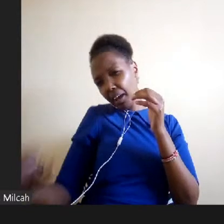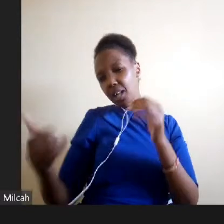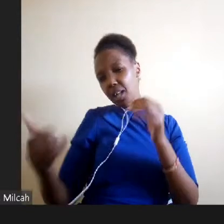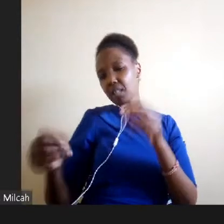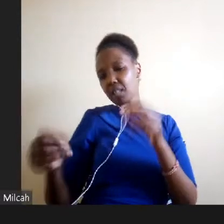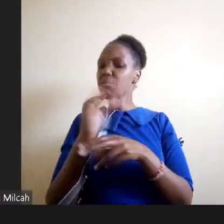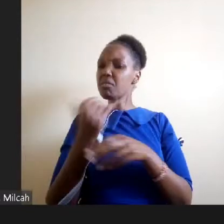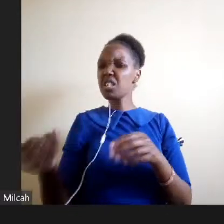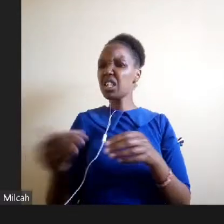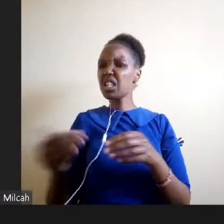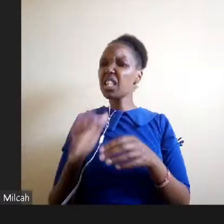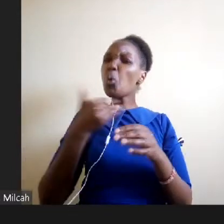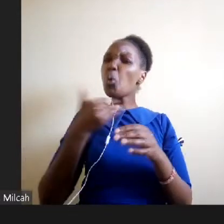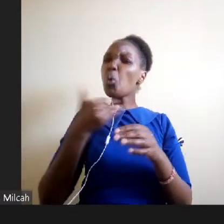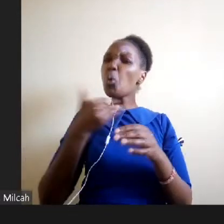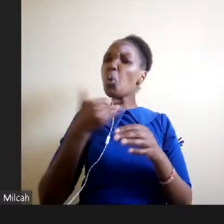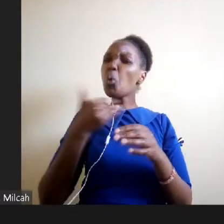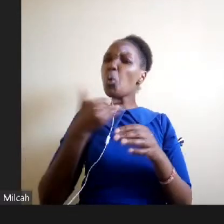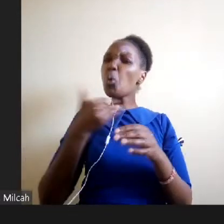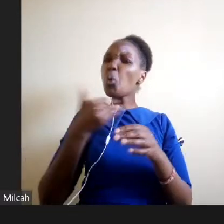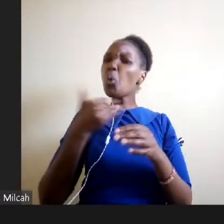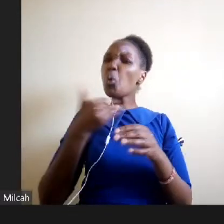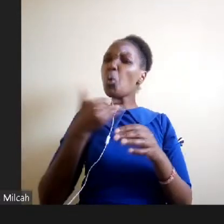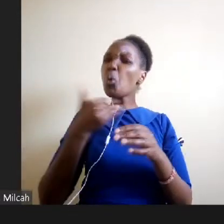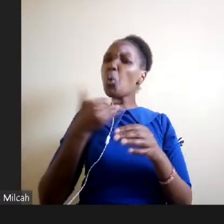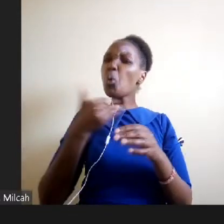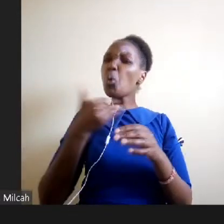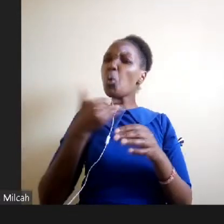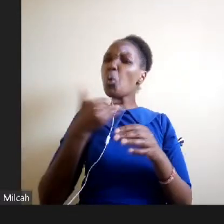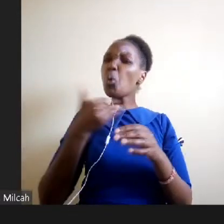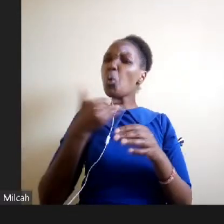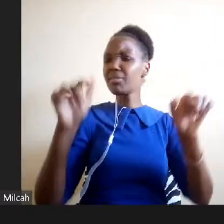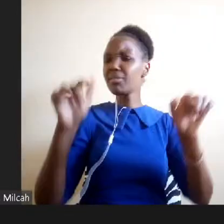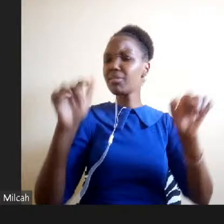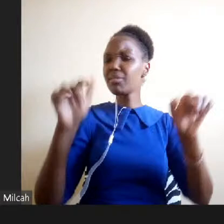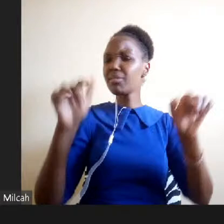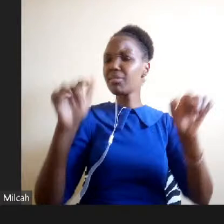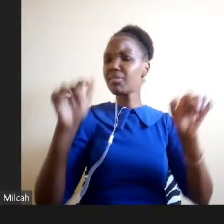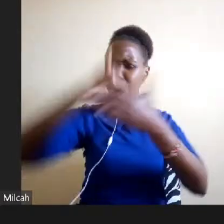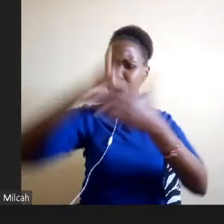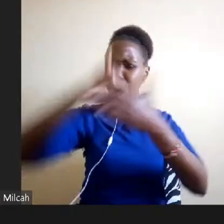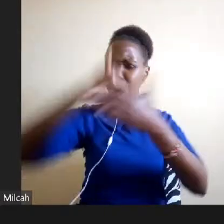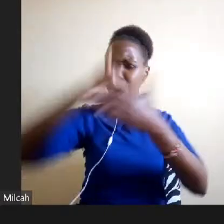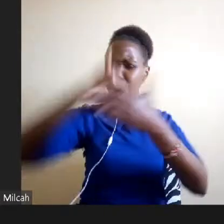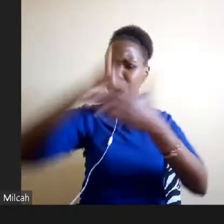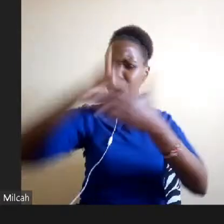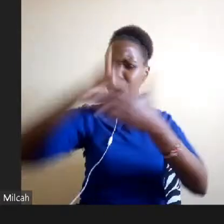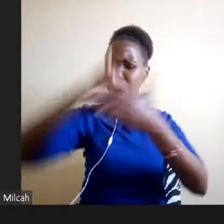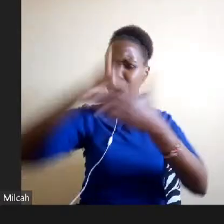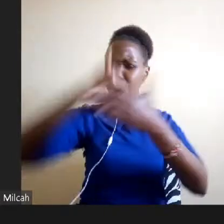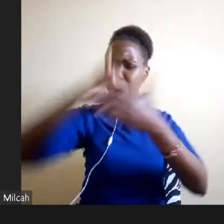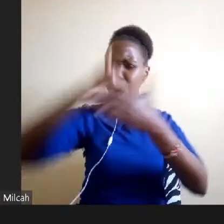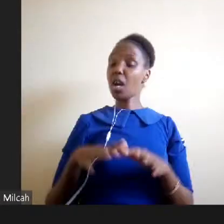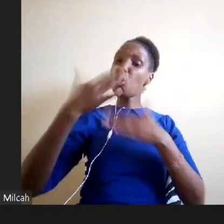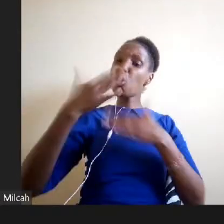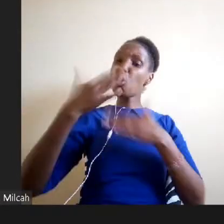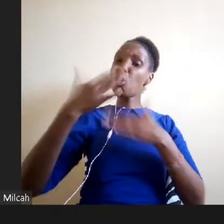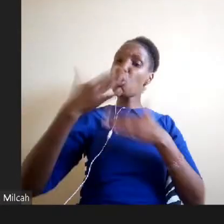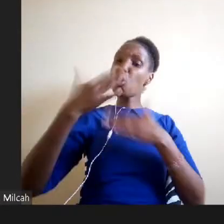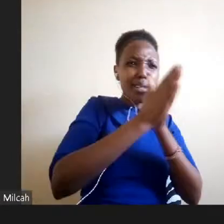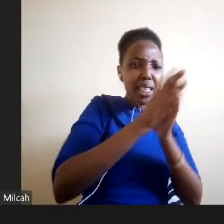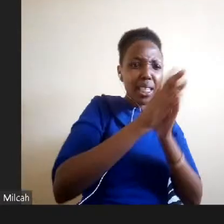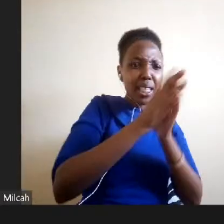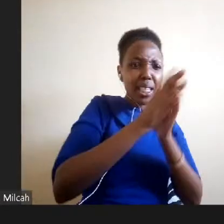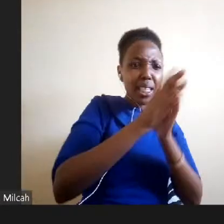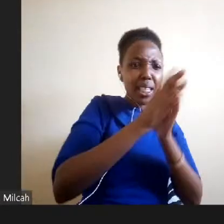like clicking on anything and everything that pops over their face because children are curious by nature and that is who they are. So we need to be able to start helping